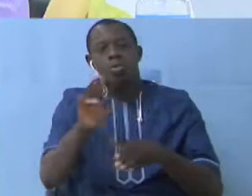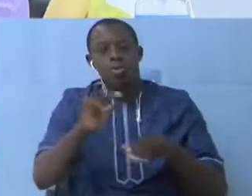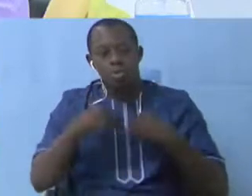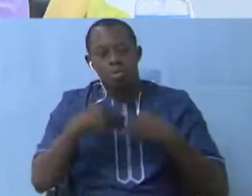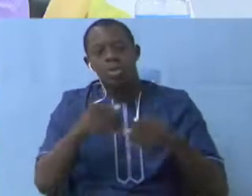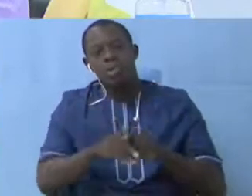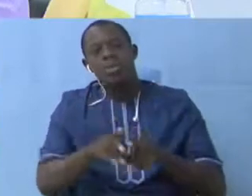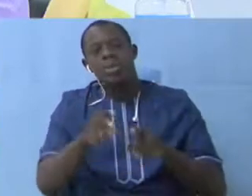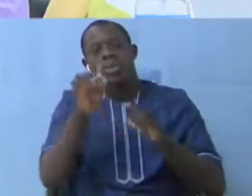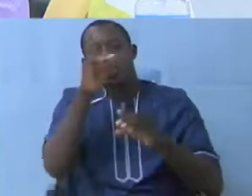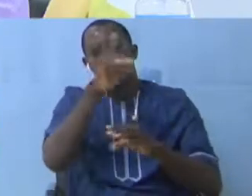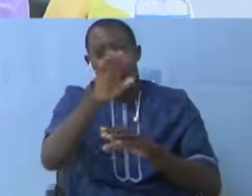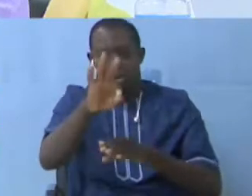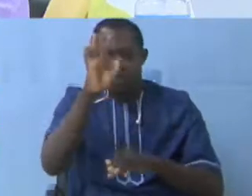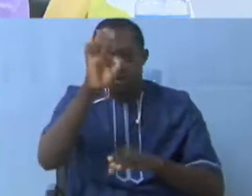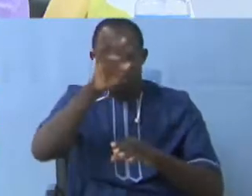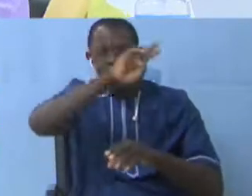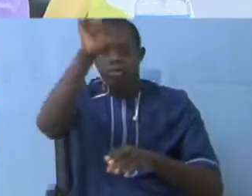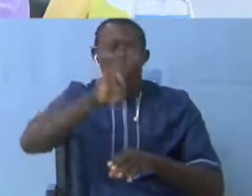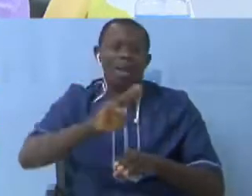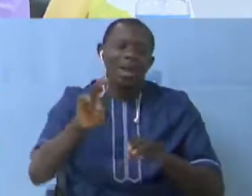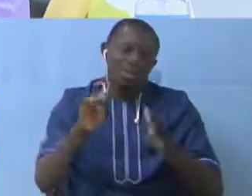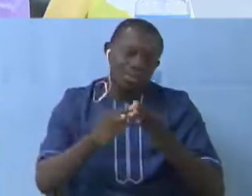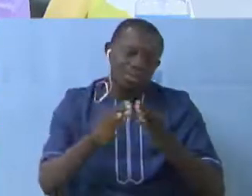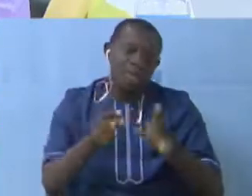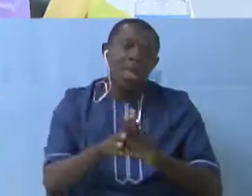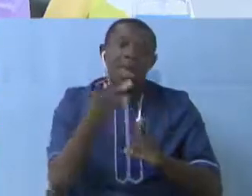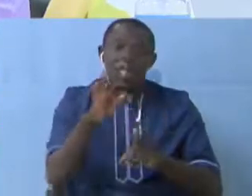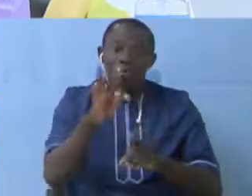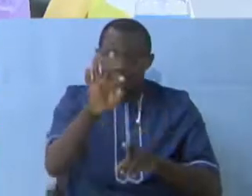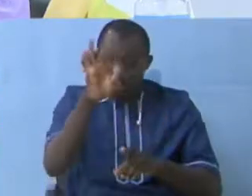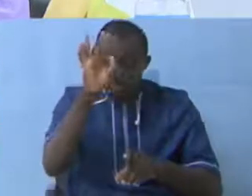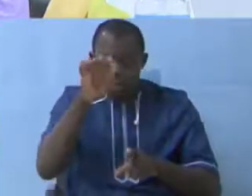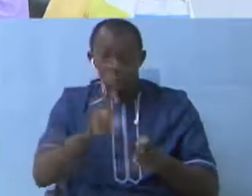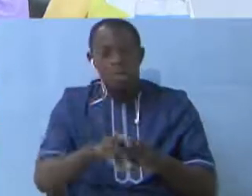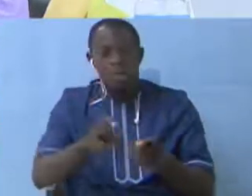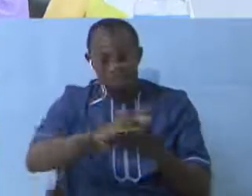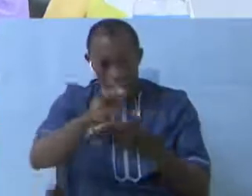and where such decision is endorsed, the President shall vacate office.